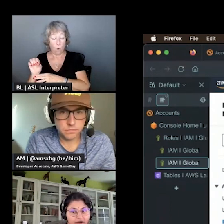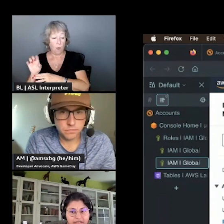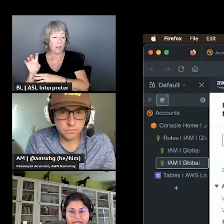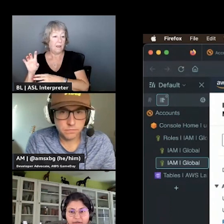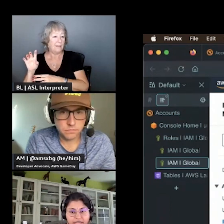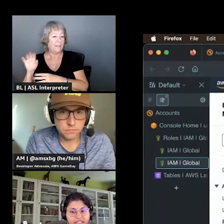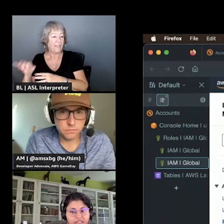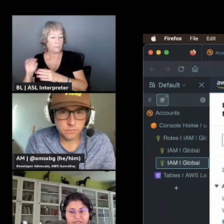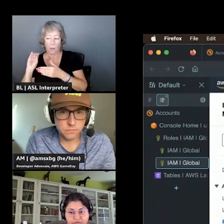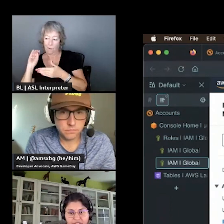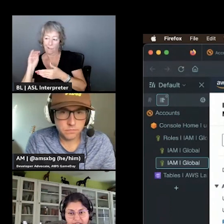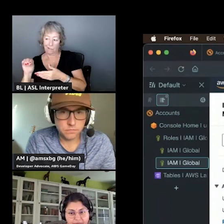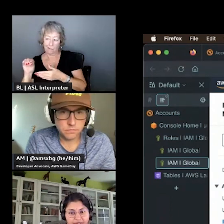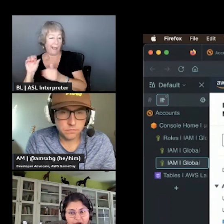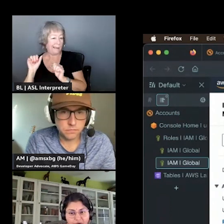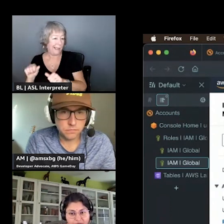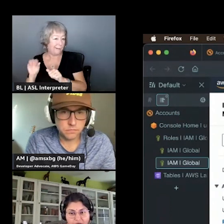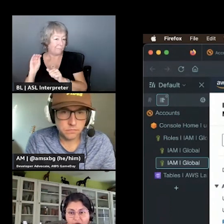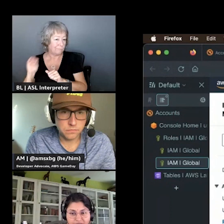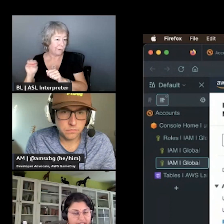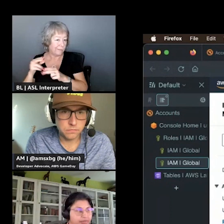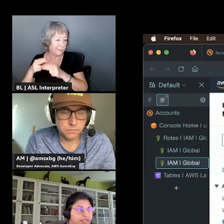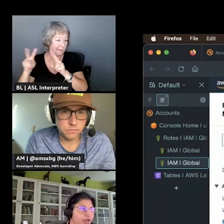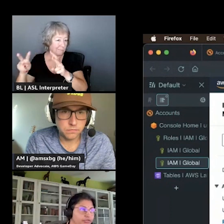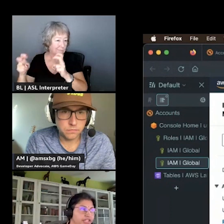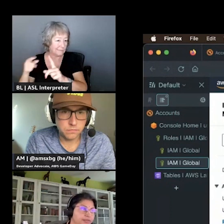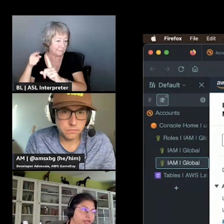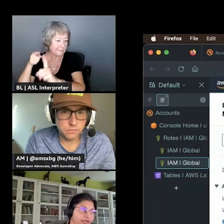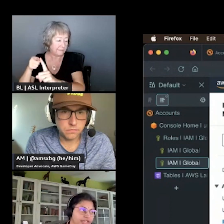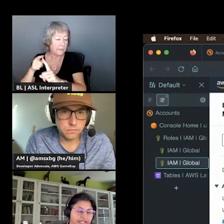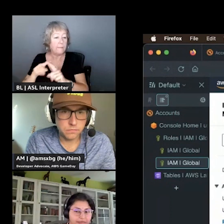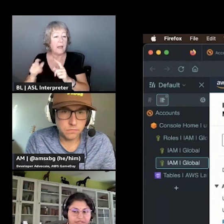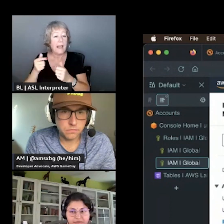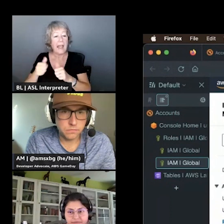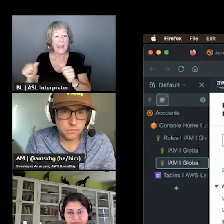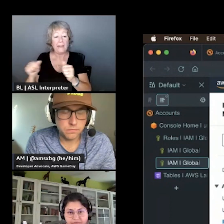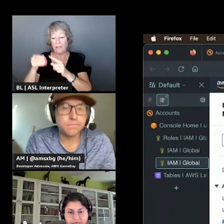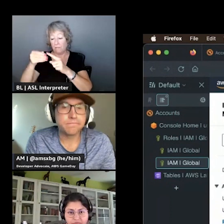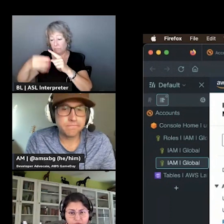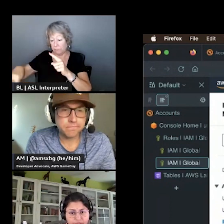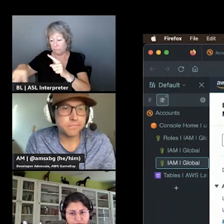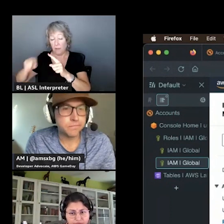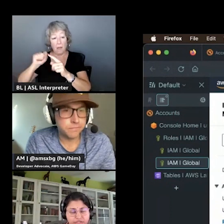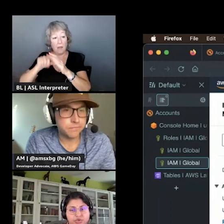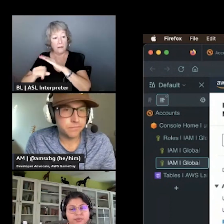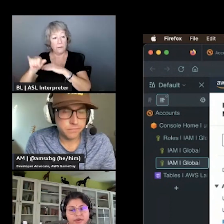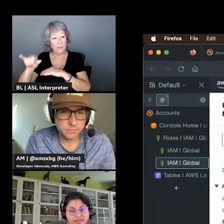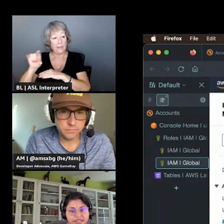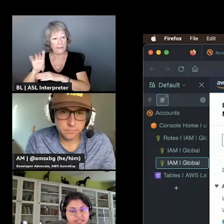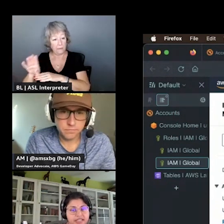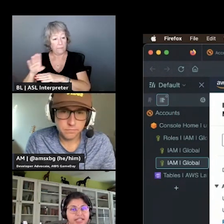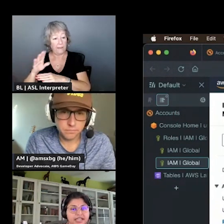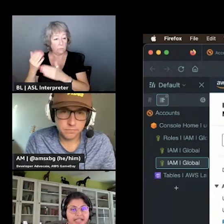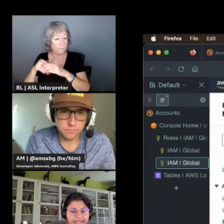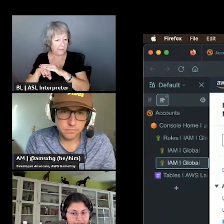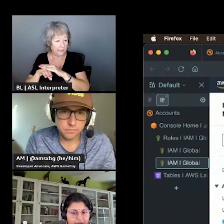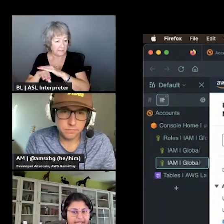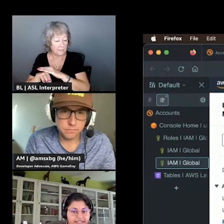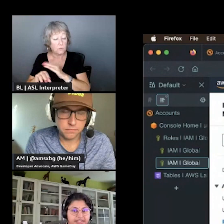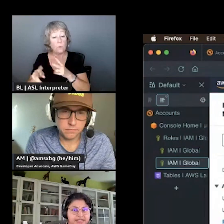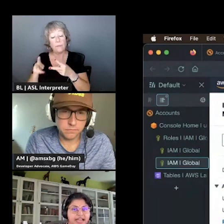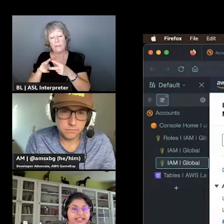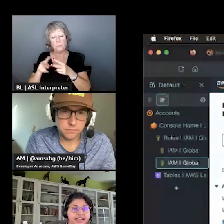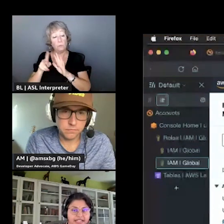and any specific table or all tables of that particular database. Okay, so these two policies,